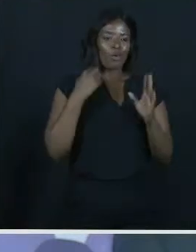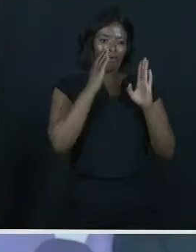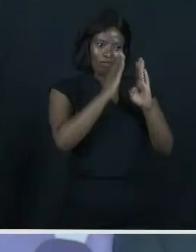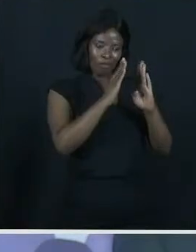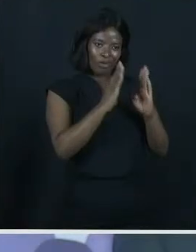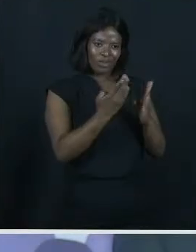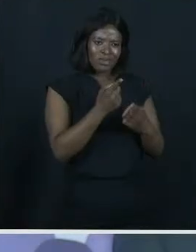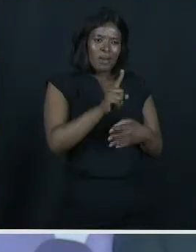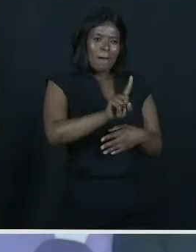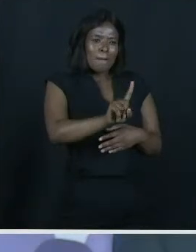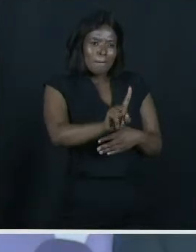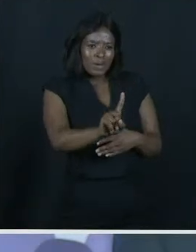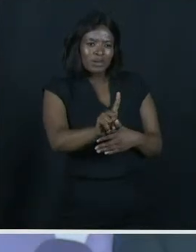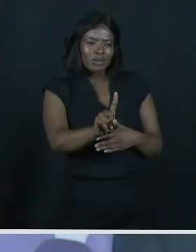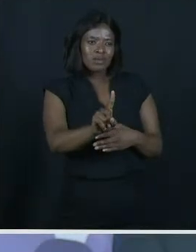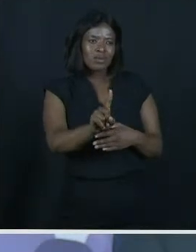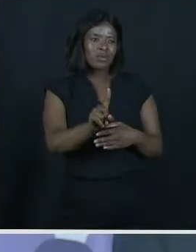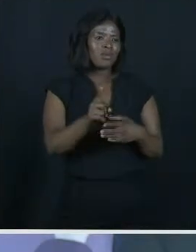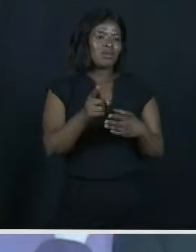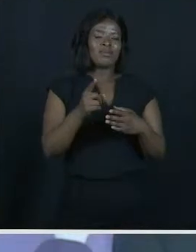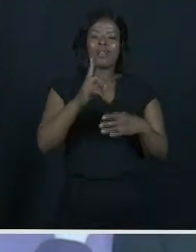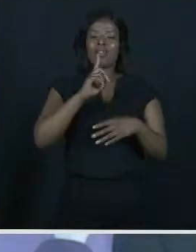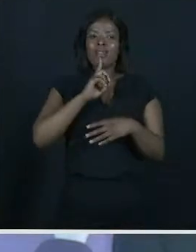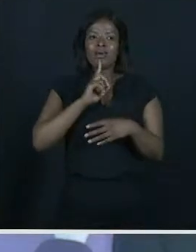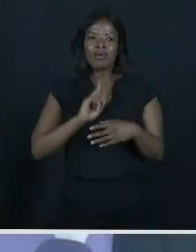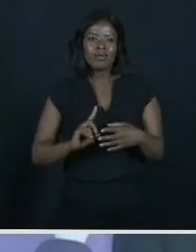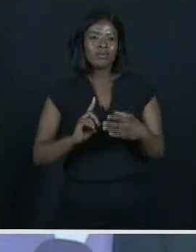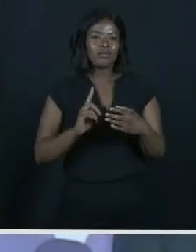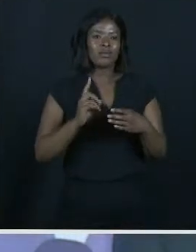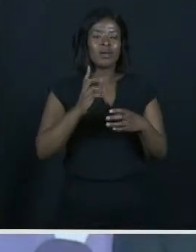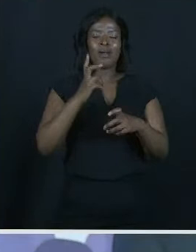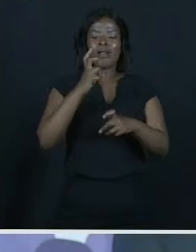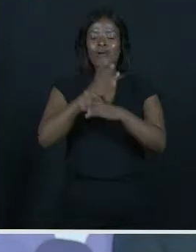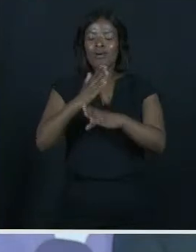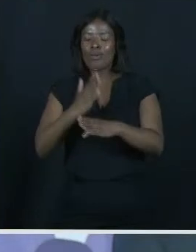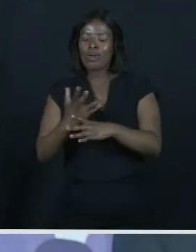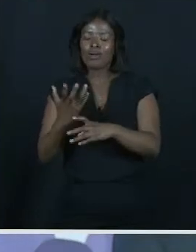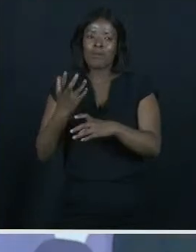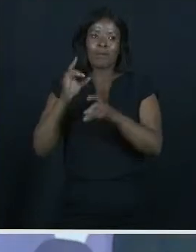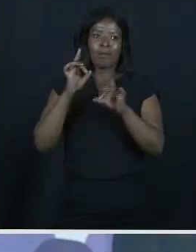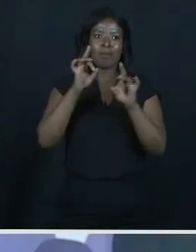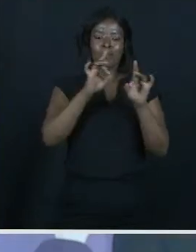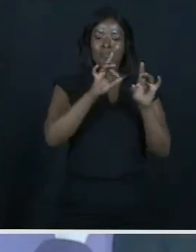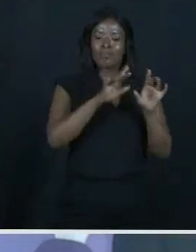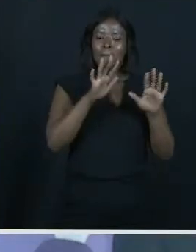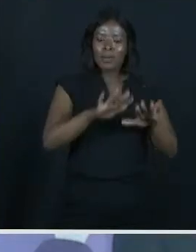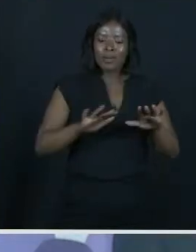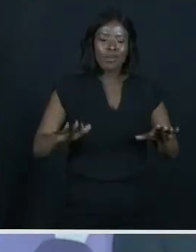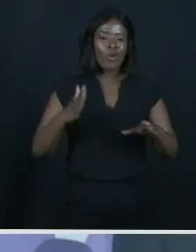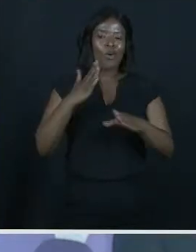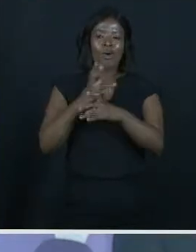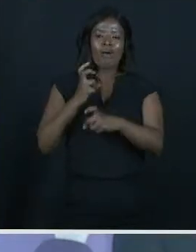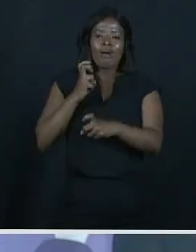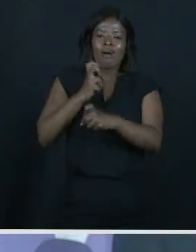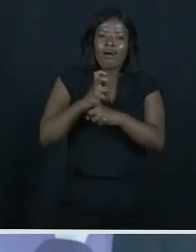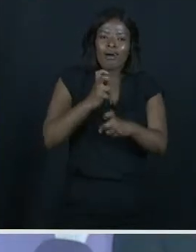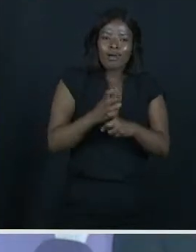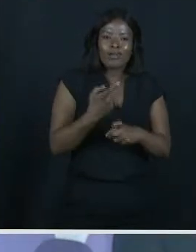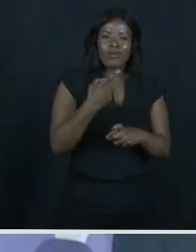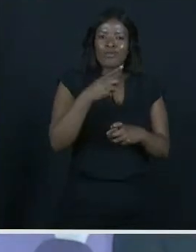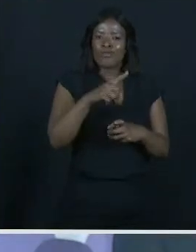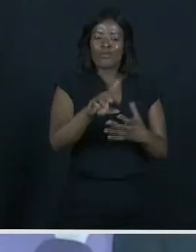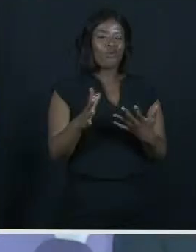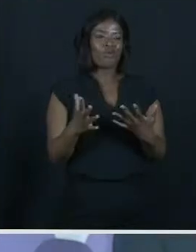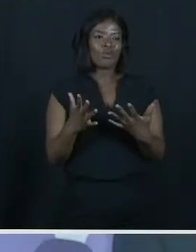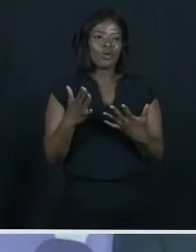of their abilities. There are thousands of hardworking, long-suffering public servants and public office bearers at the forefront